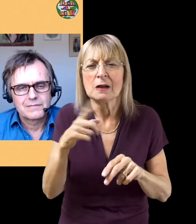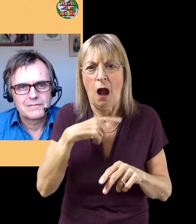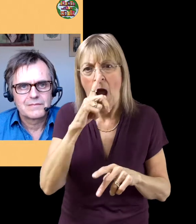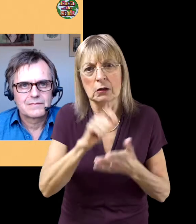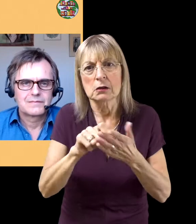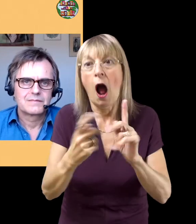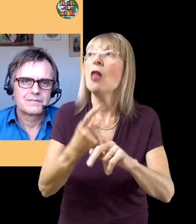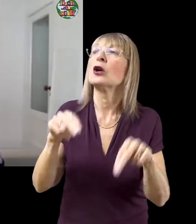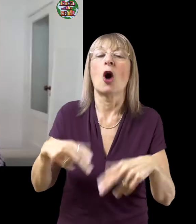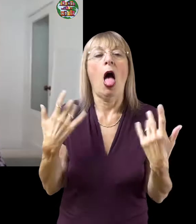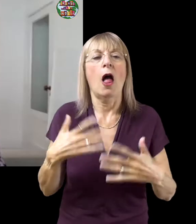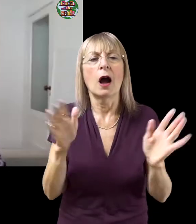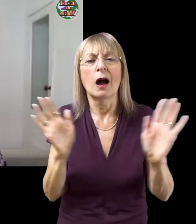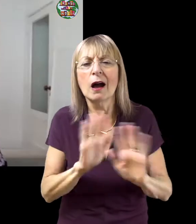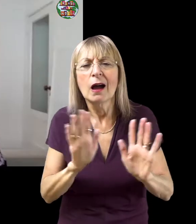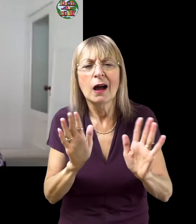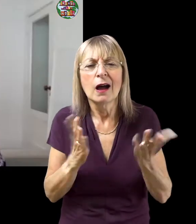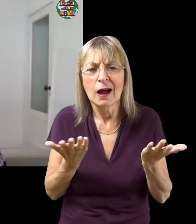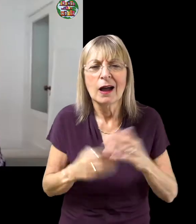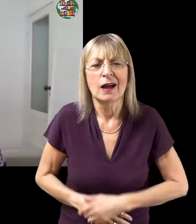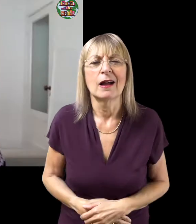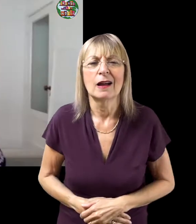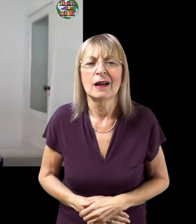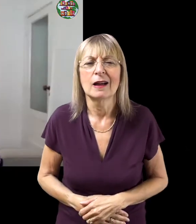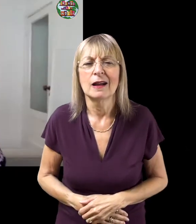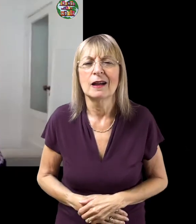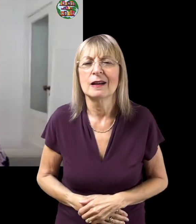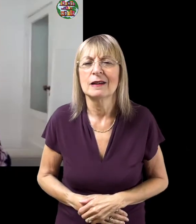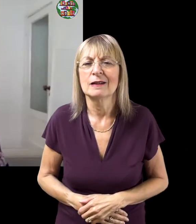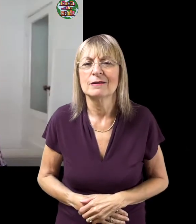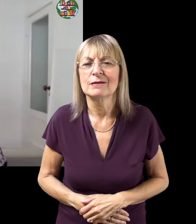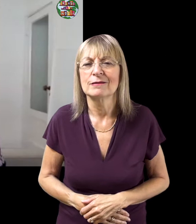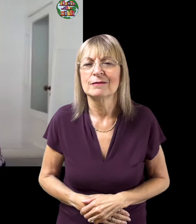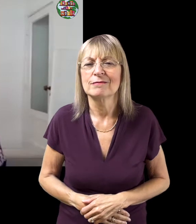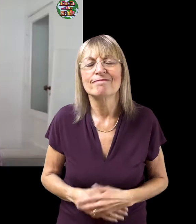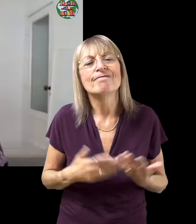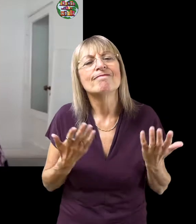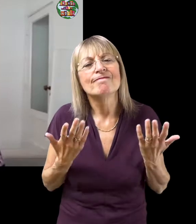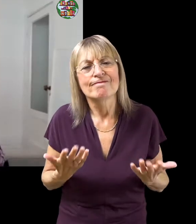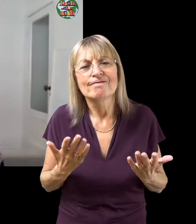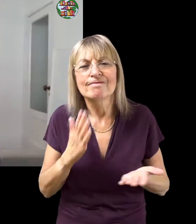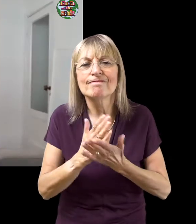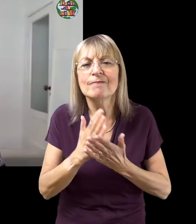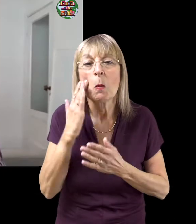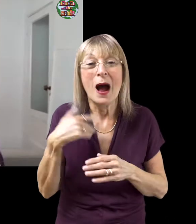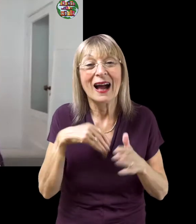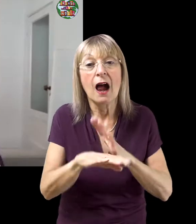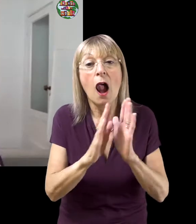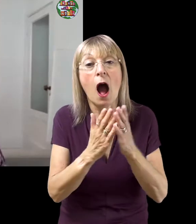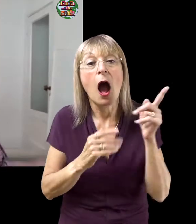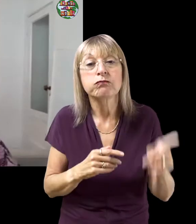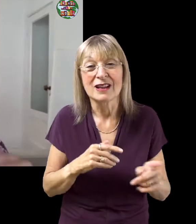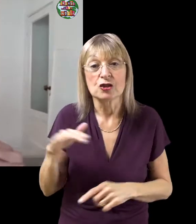books about dogs. And then at some point I thought, I can't keep writing about just another dog.